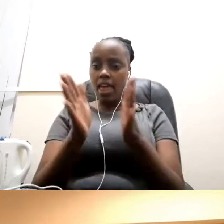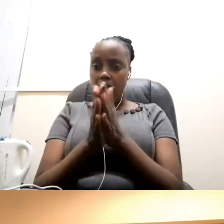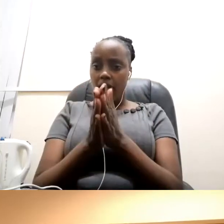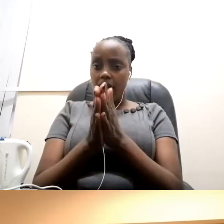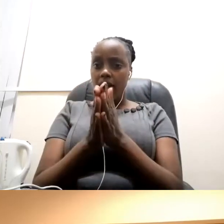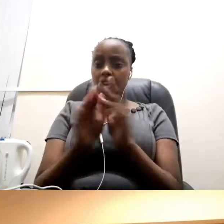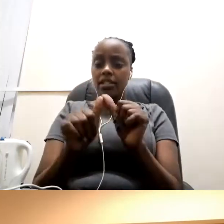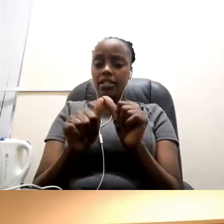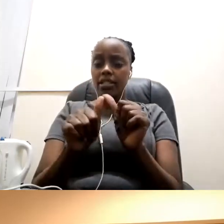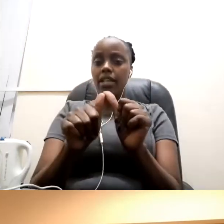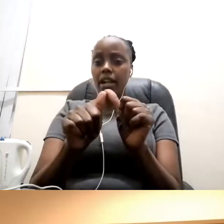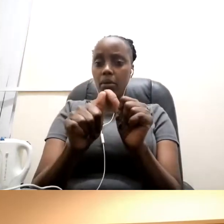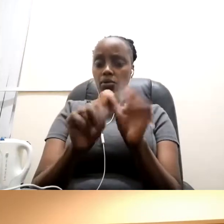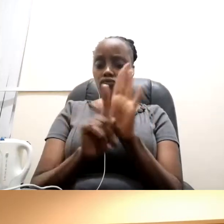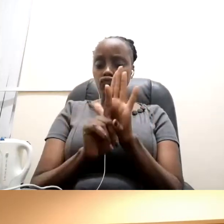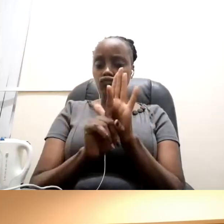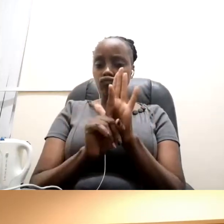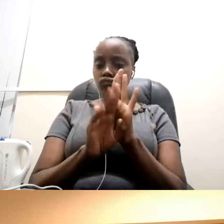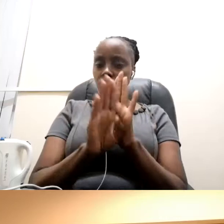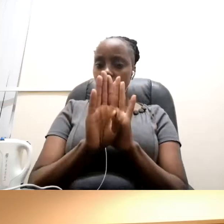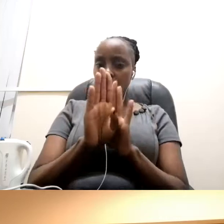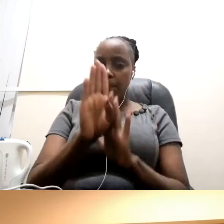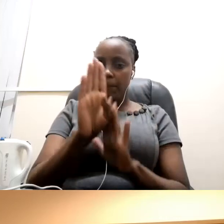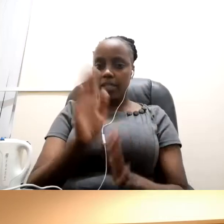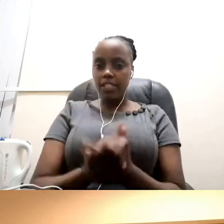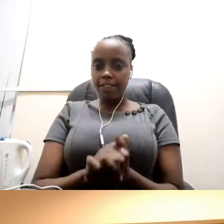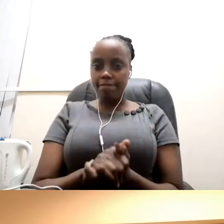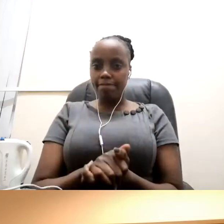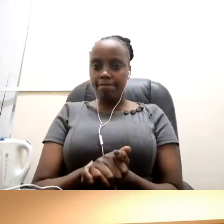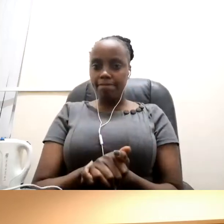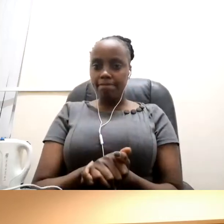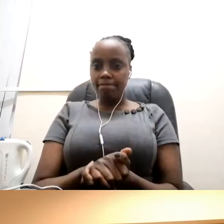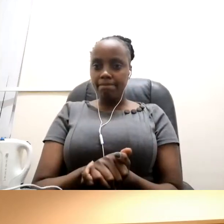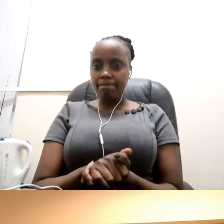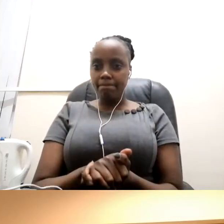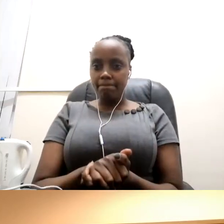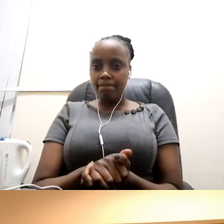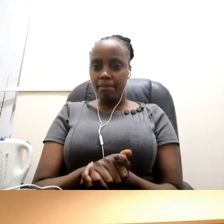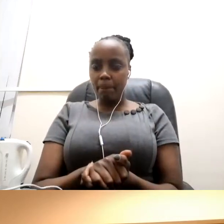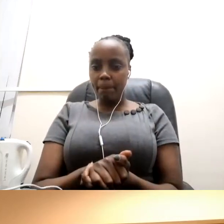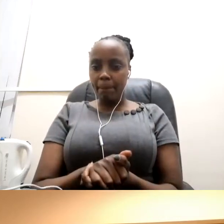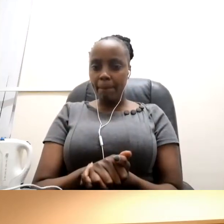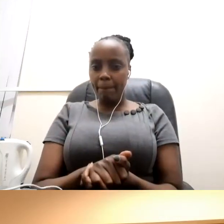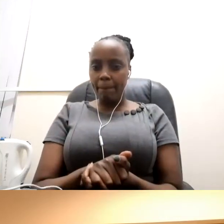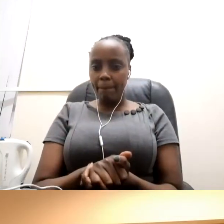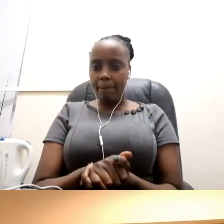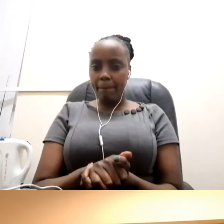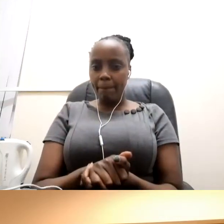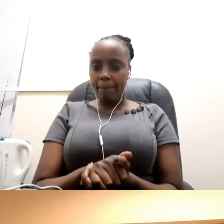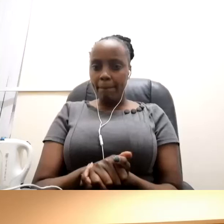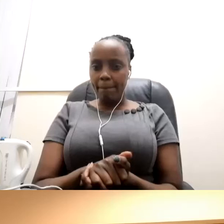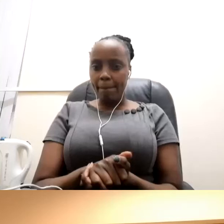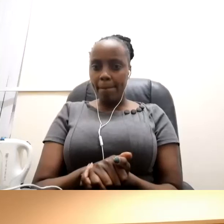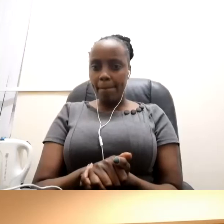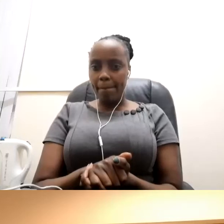sustainable development. Maria, I'm sorry to interrupt. May I ask you to kindly conclude in the interest of time? Sorry